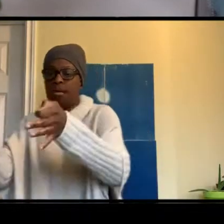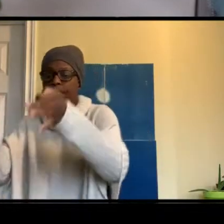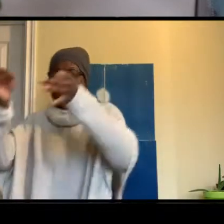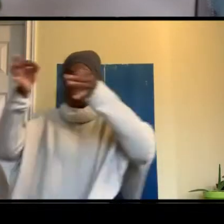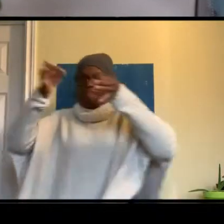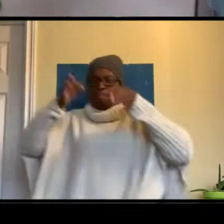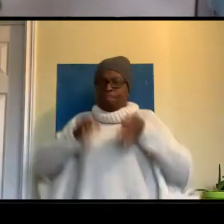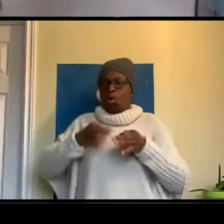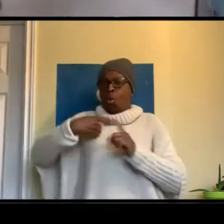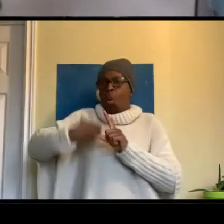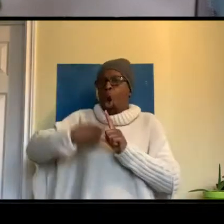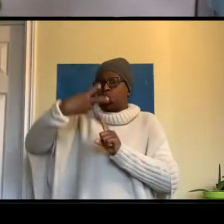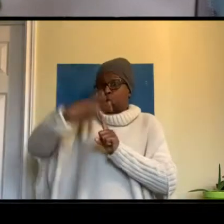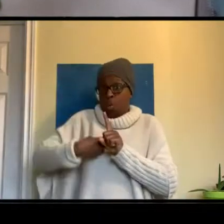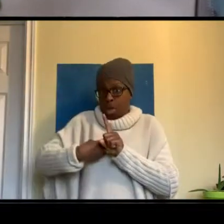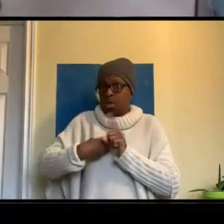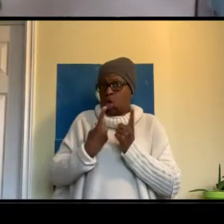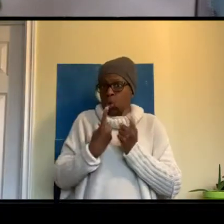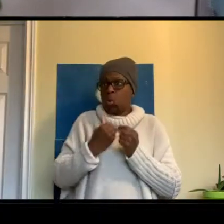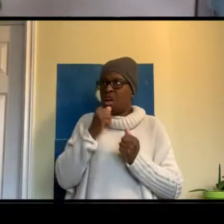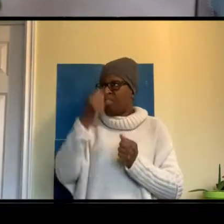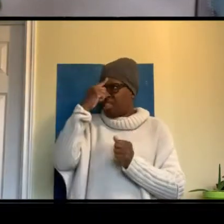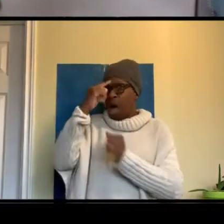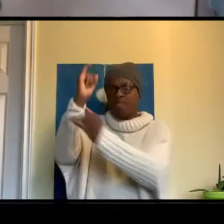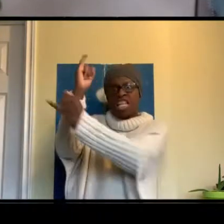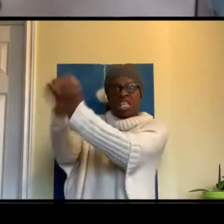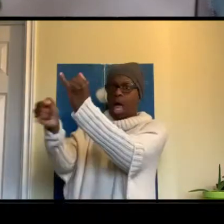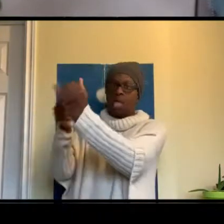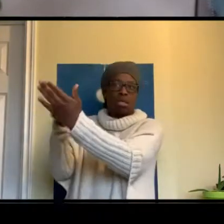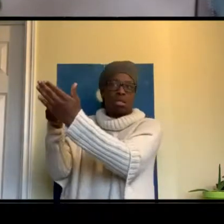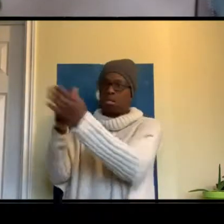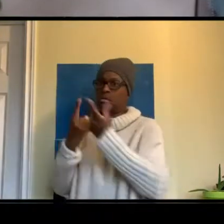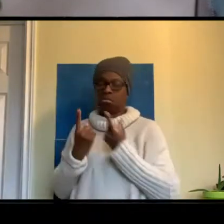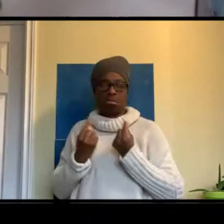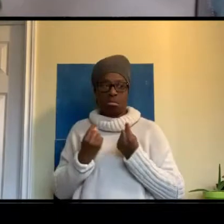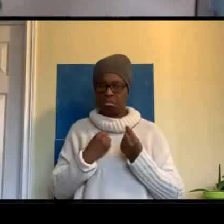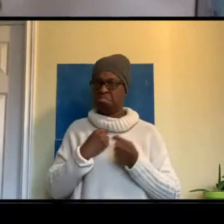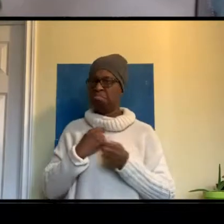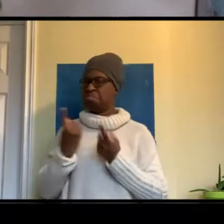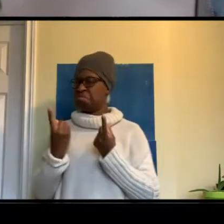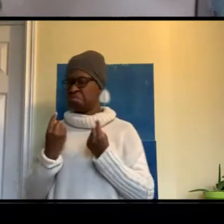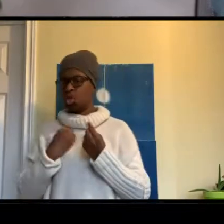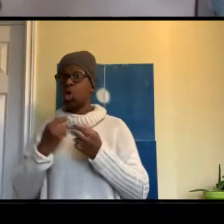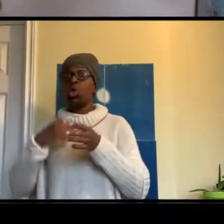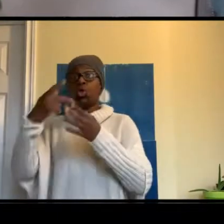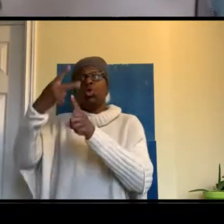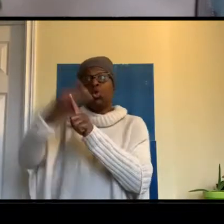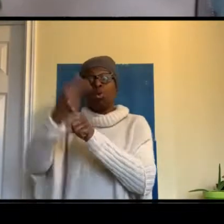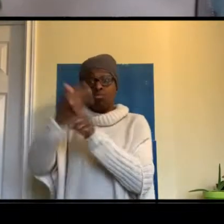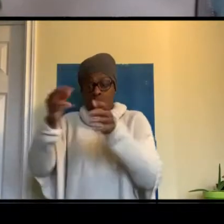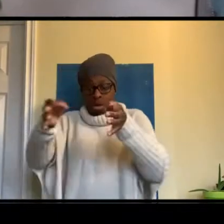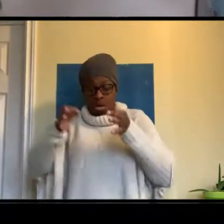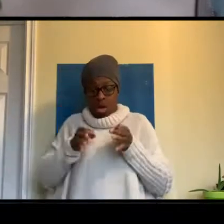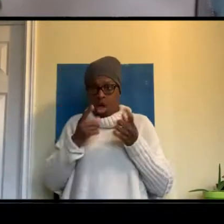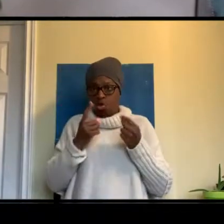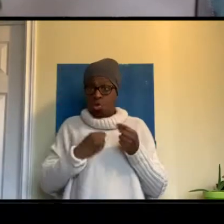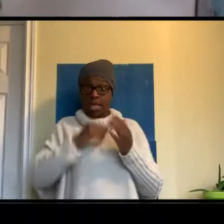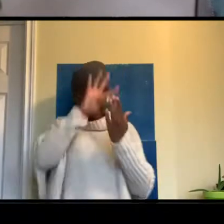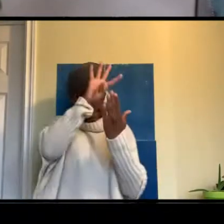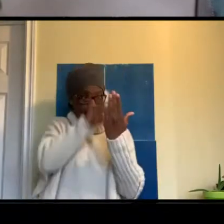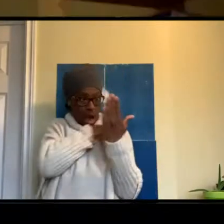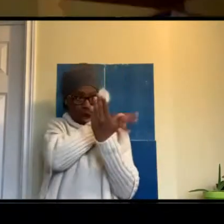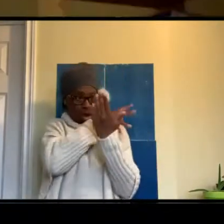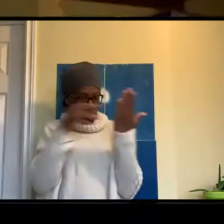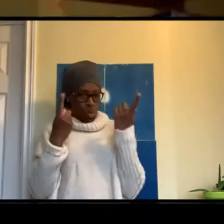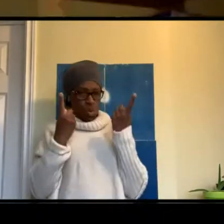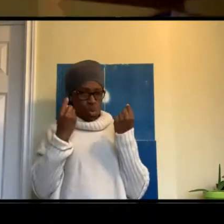the process into smaller chunks and then set individual deadlines for those chunks. So it's not like I'm looking at, okay, I have to, you